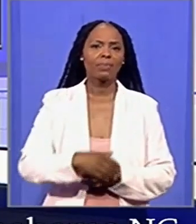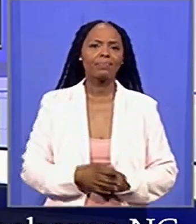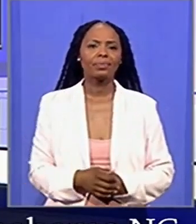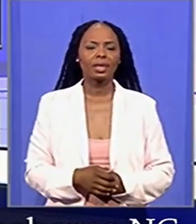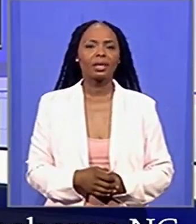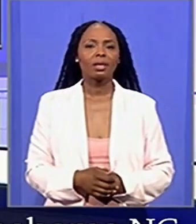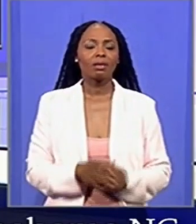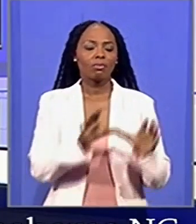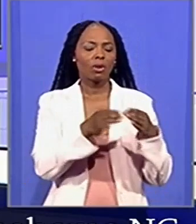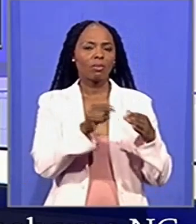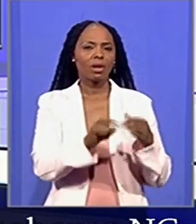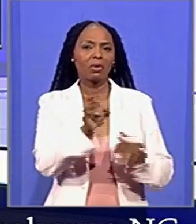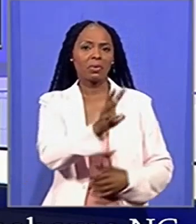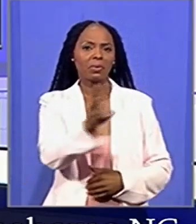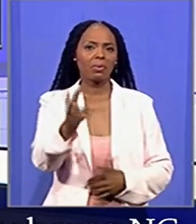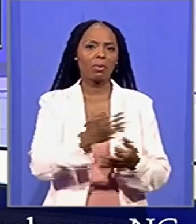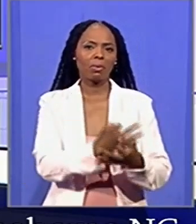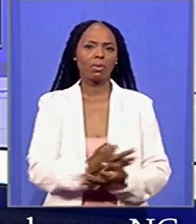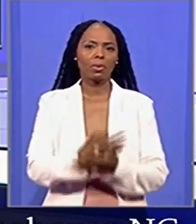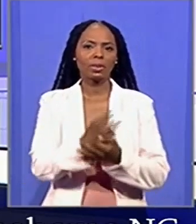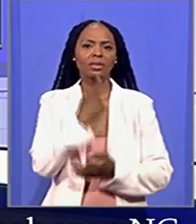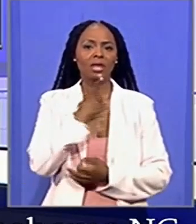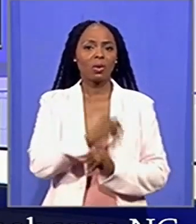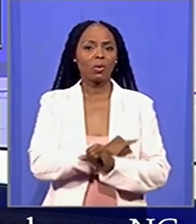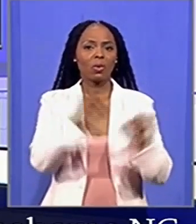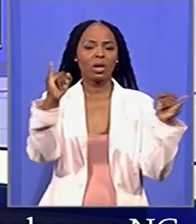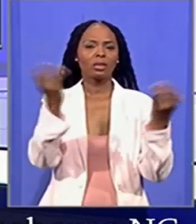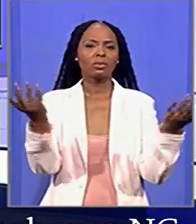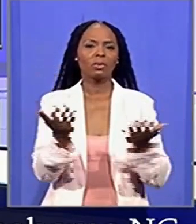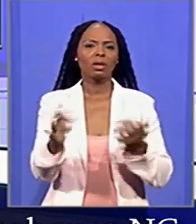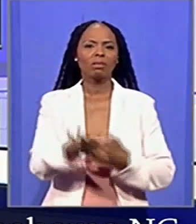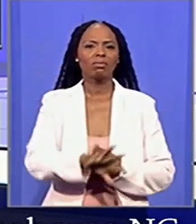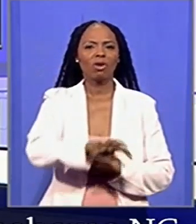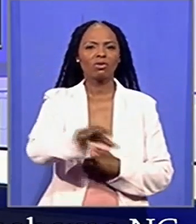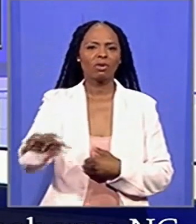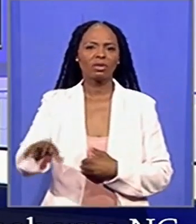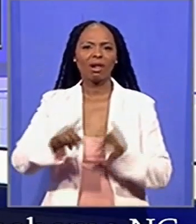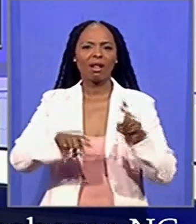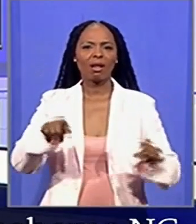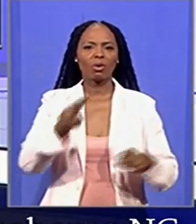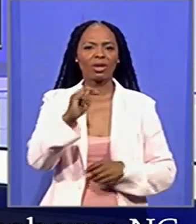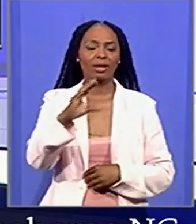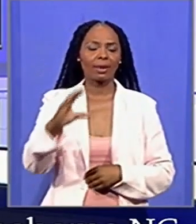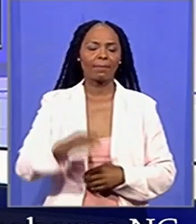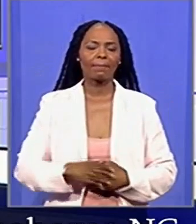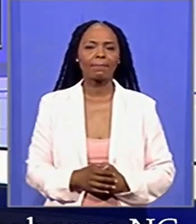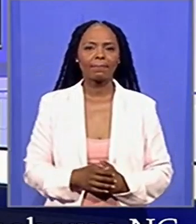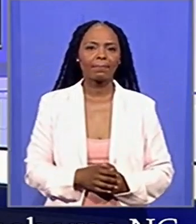Lekala lena le re diketsahalo tsena di phahame haholo dikarolong tse fapaneng tsa province ya Northern Cape.